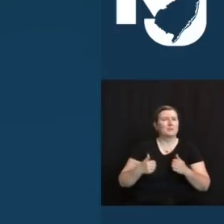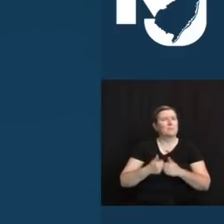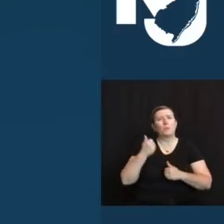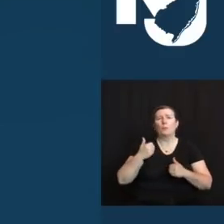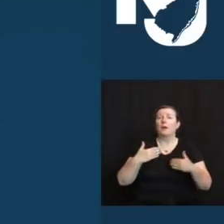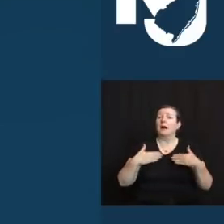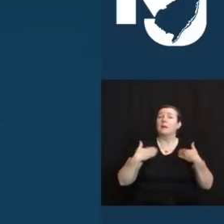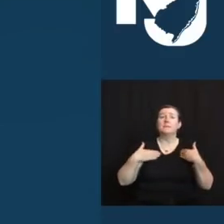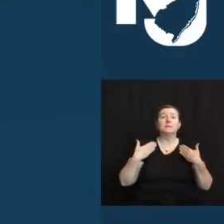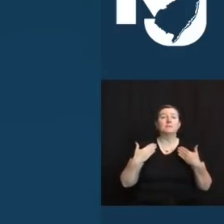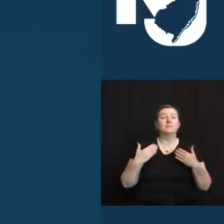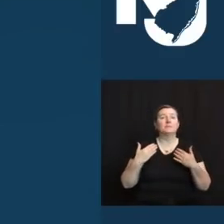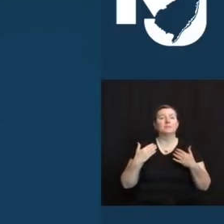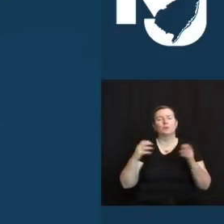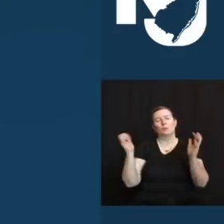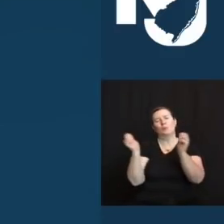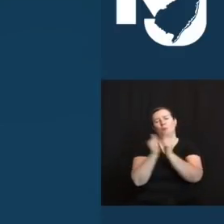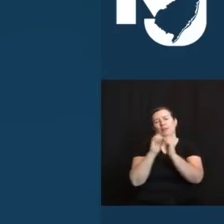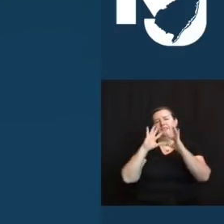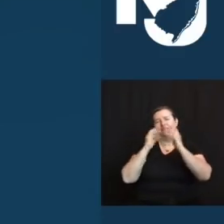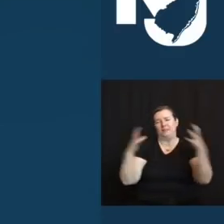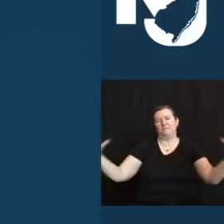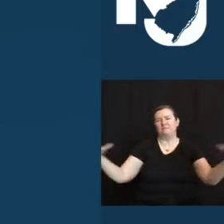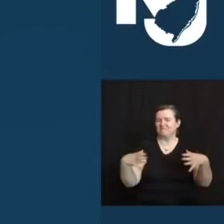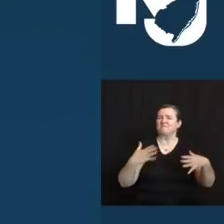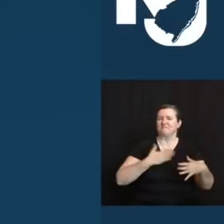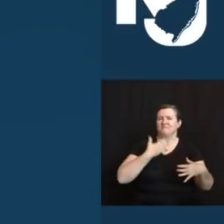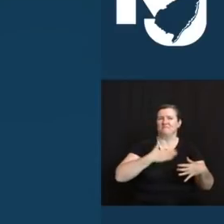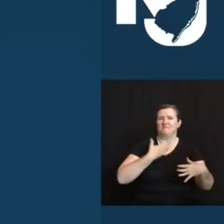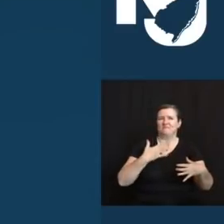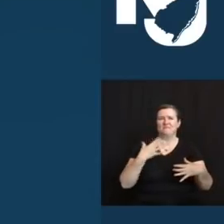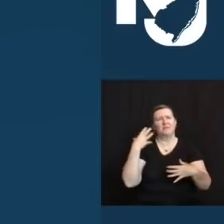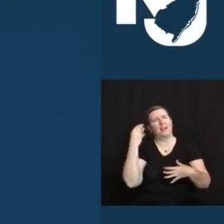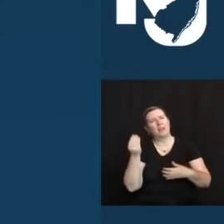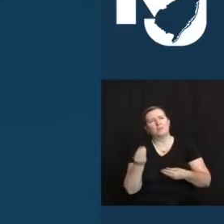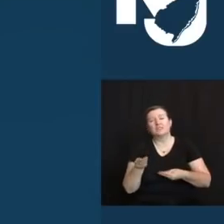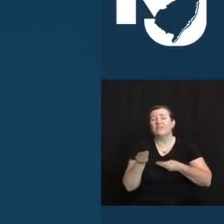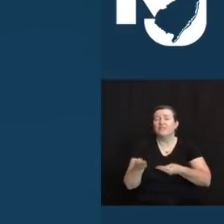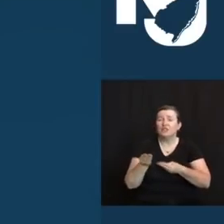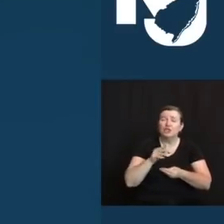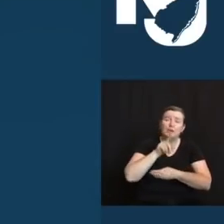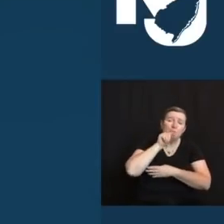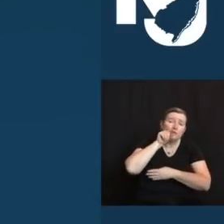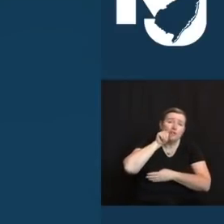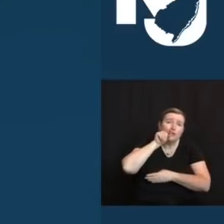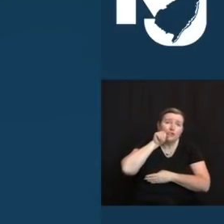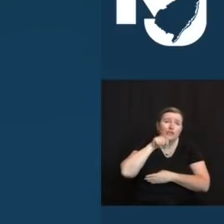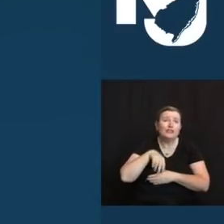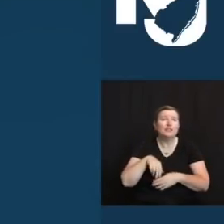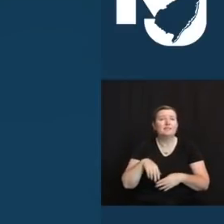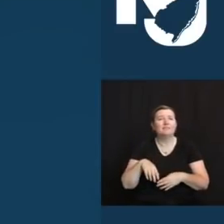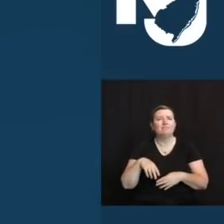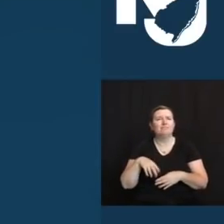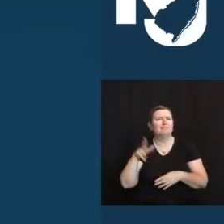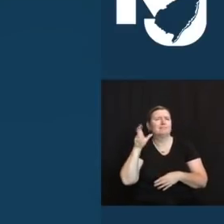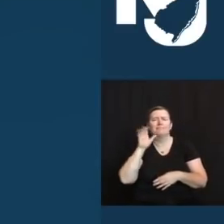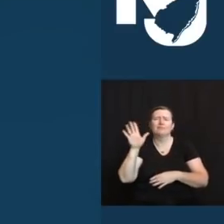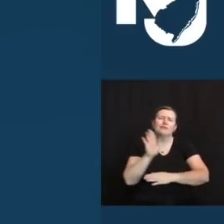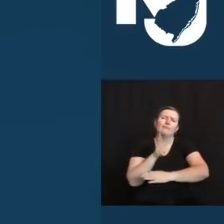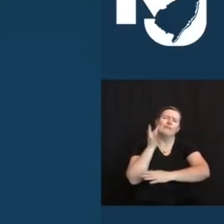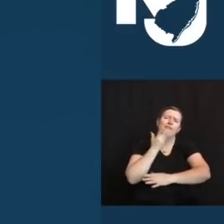the outdoors, gardening, feeding his birds, and listening to his favorite salsa or classical